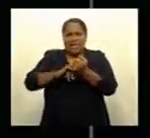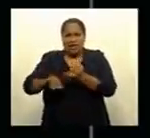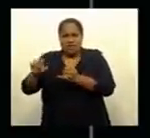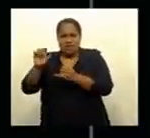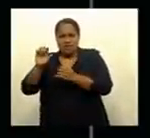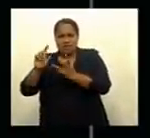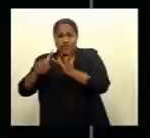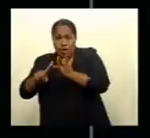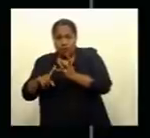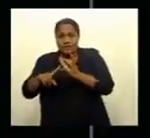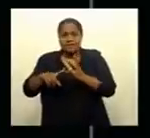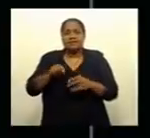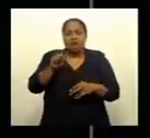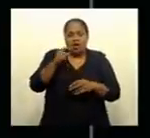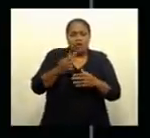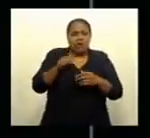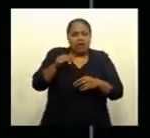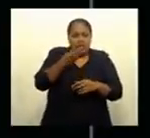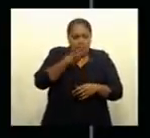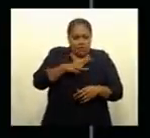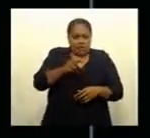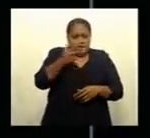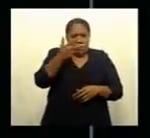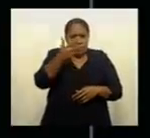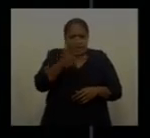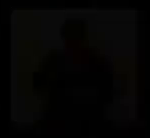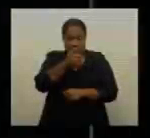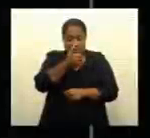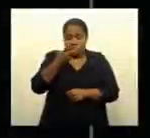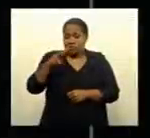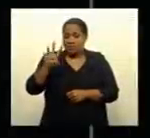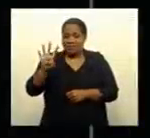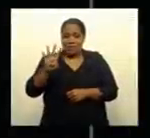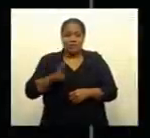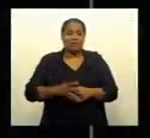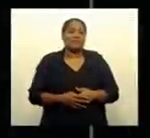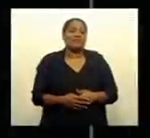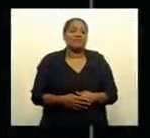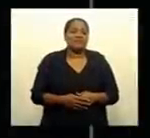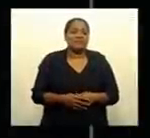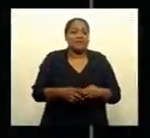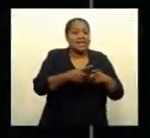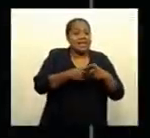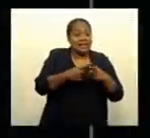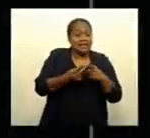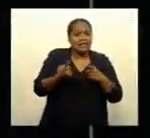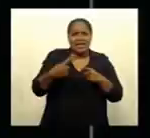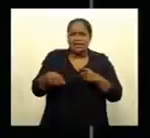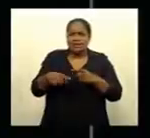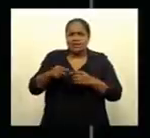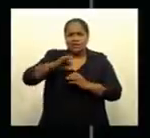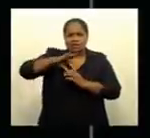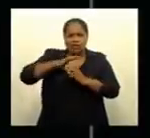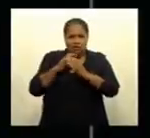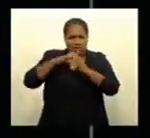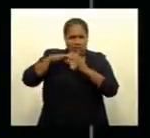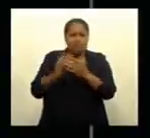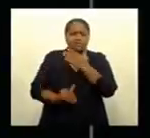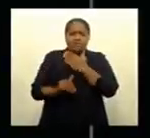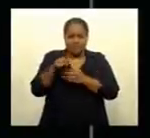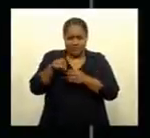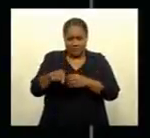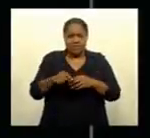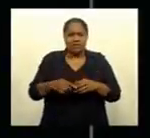to orchestrate a 38-12 victory over the Roosters. England and Scotland played out a goalless draw to leave